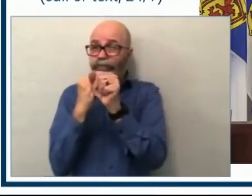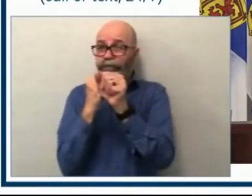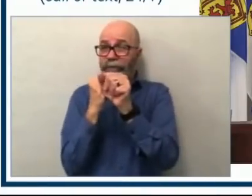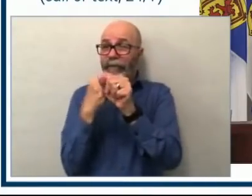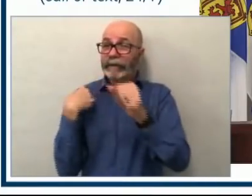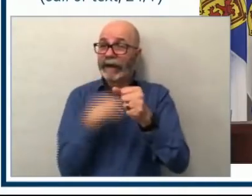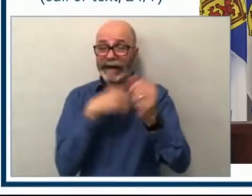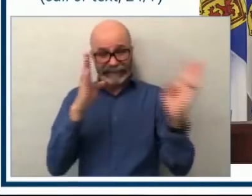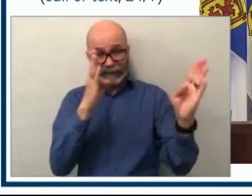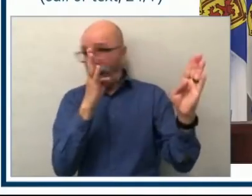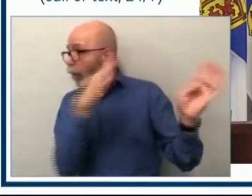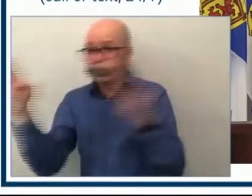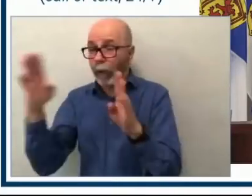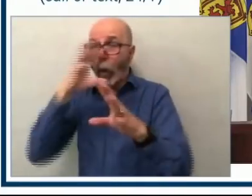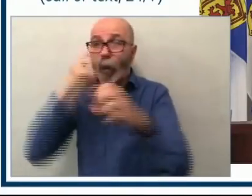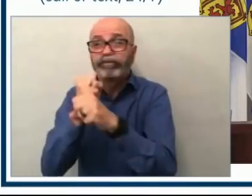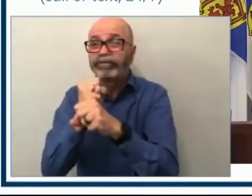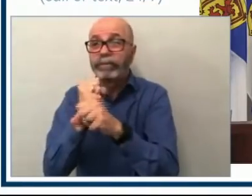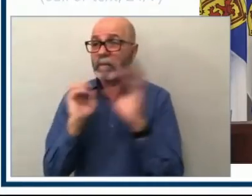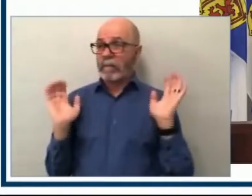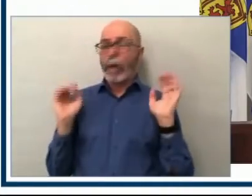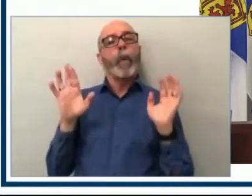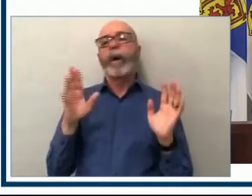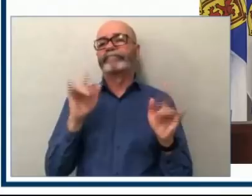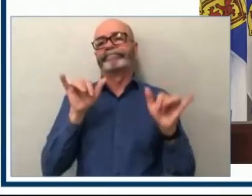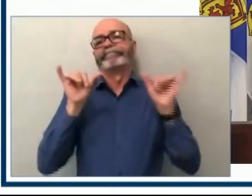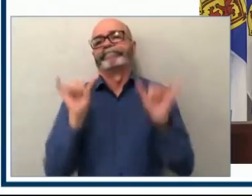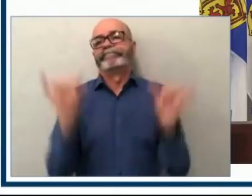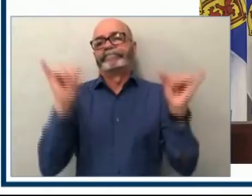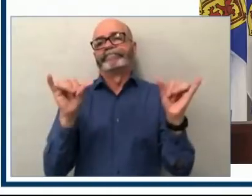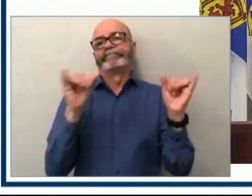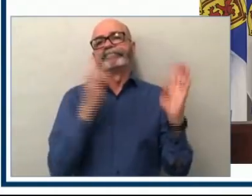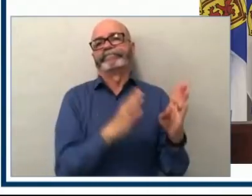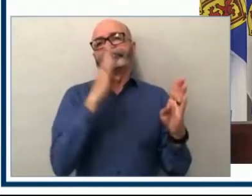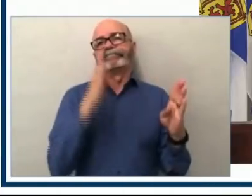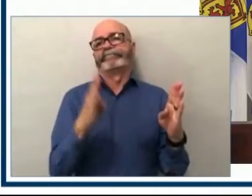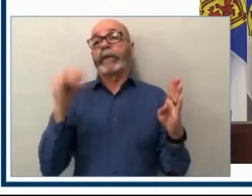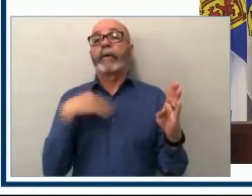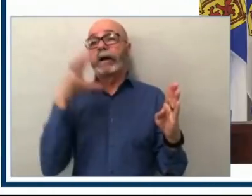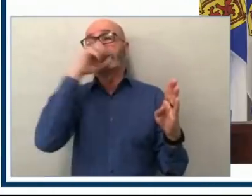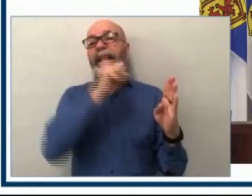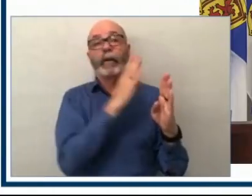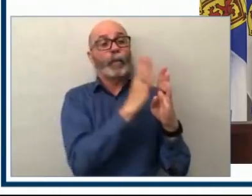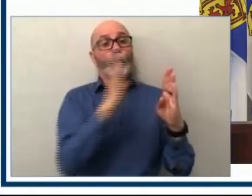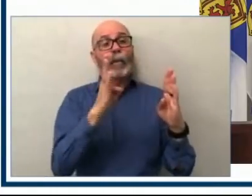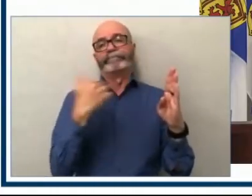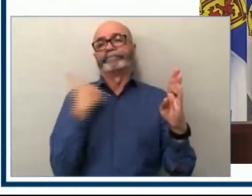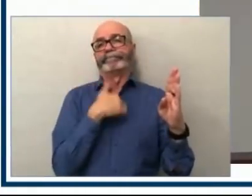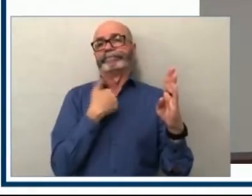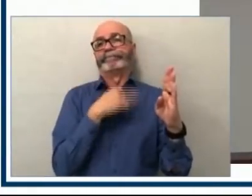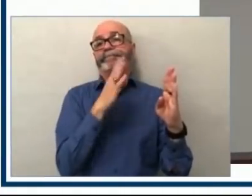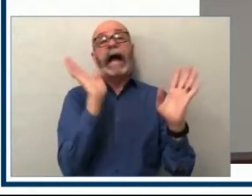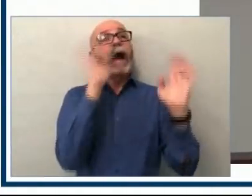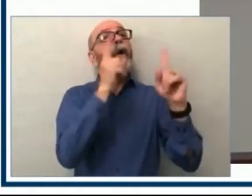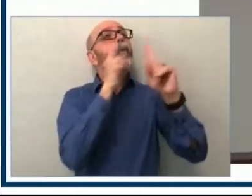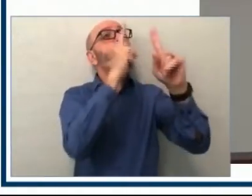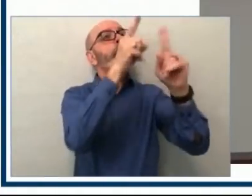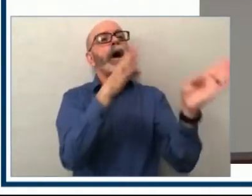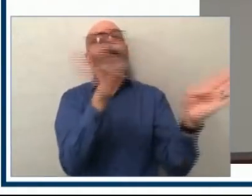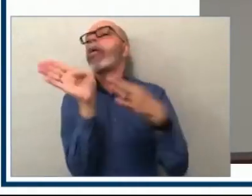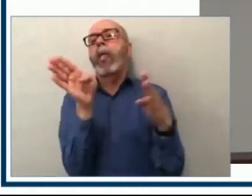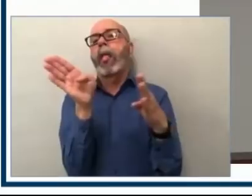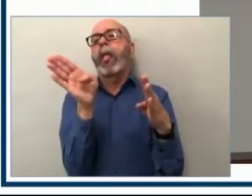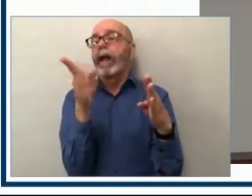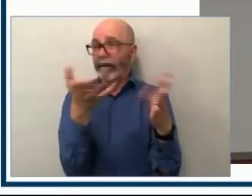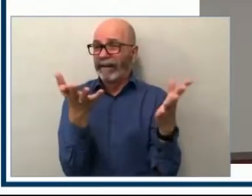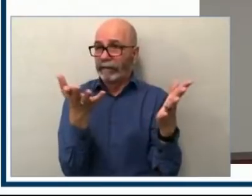fast as it can go, and if we have to miss our September targets, then we do? So, we have to adjust to the